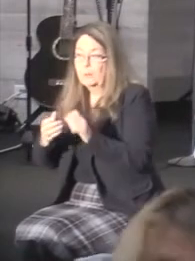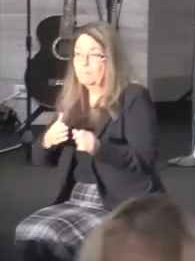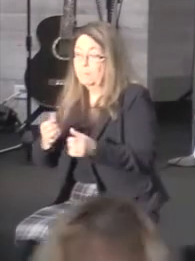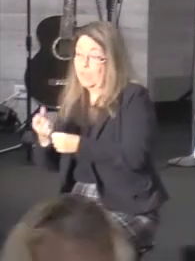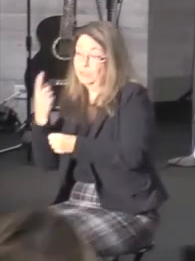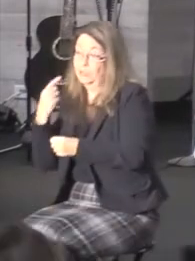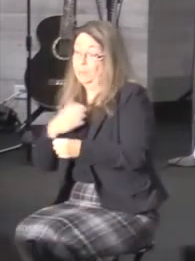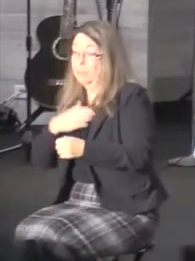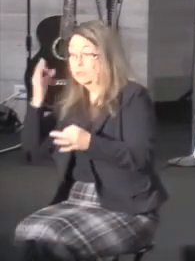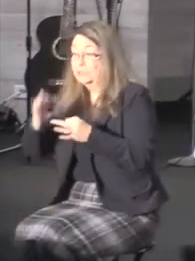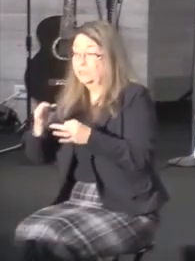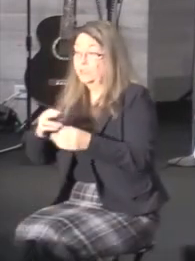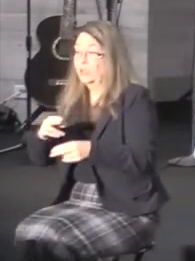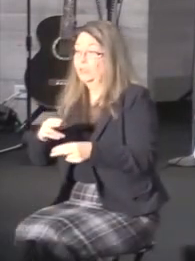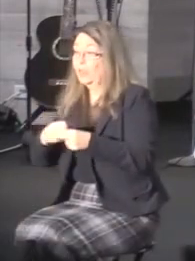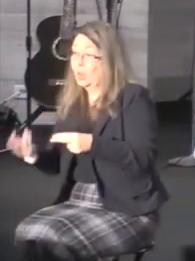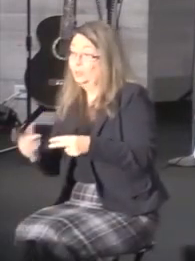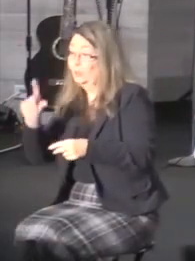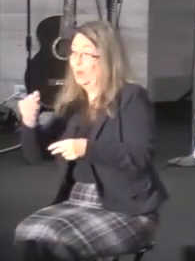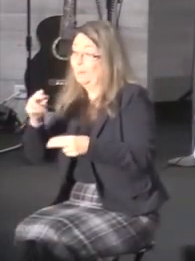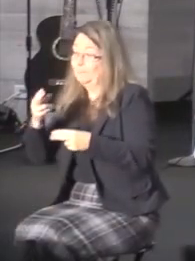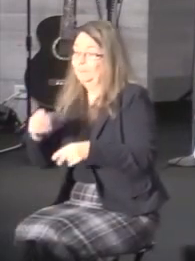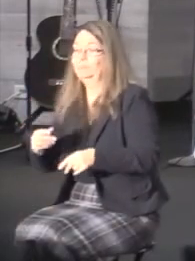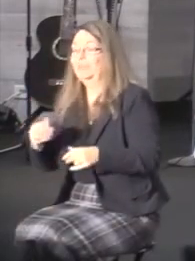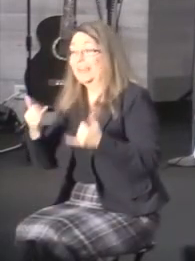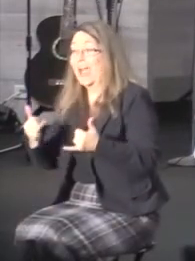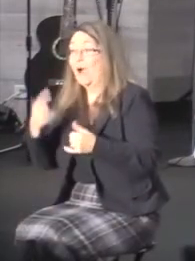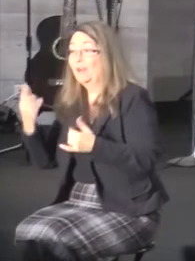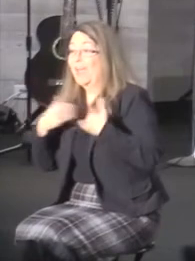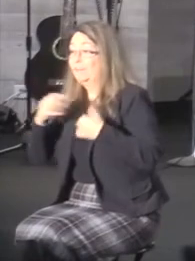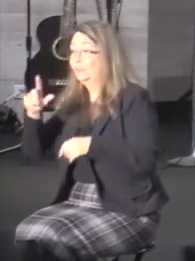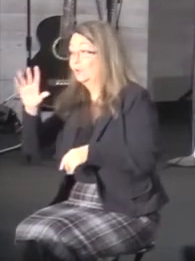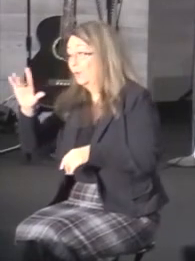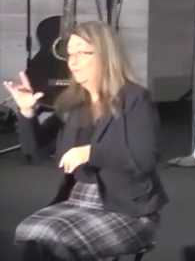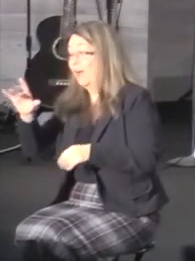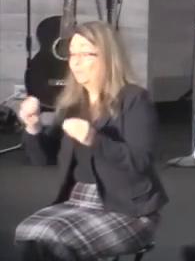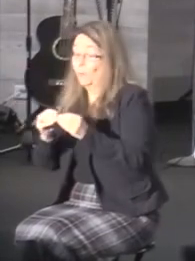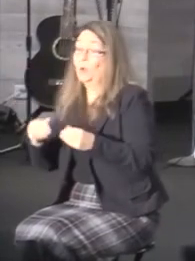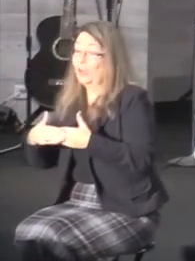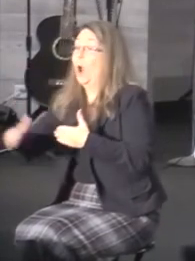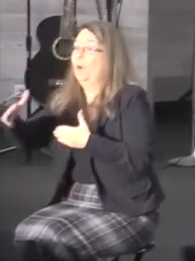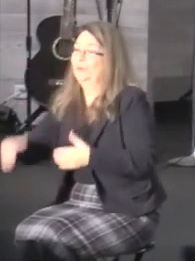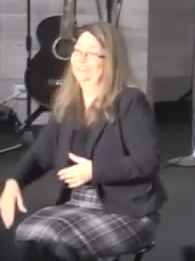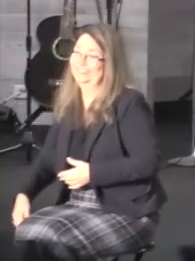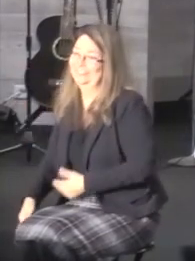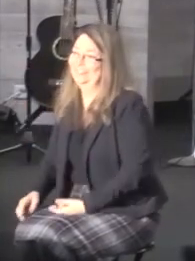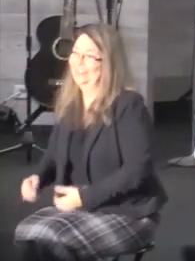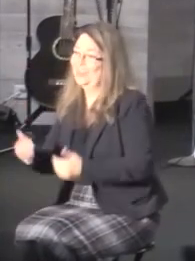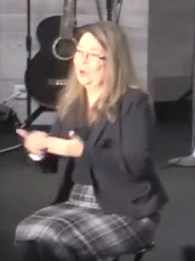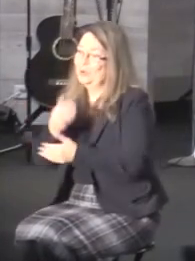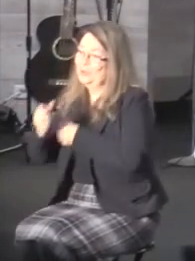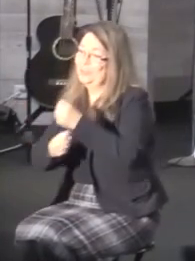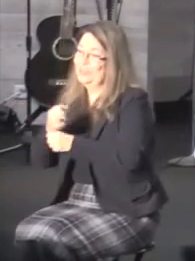20 pounds, and so this year I only have 25 to go. So that's good news. But New Year resolutions are always